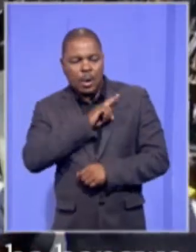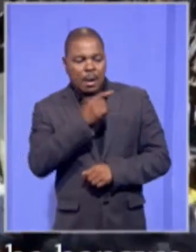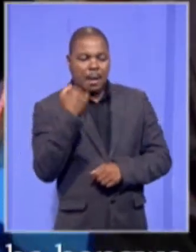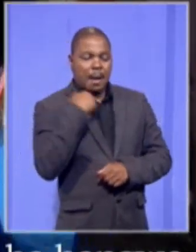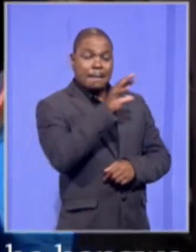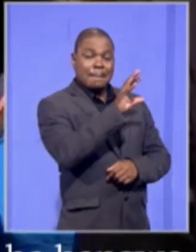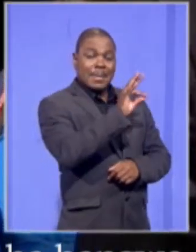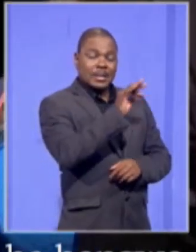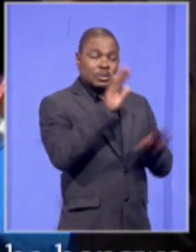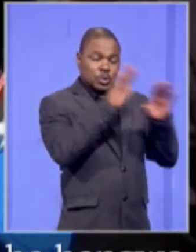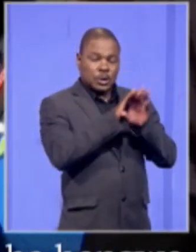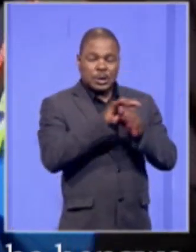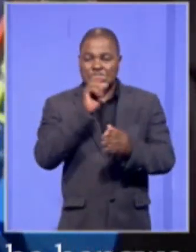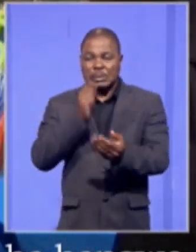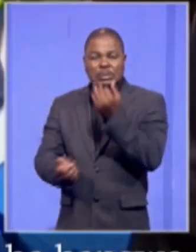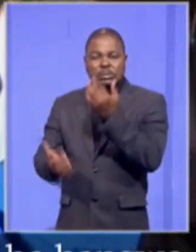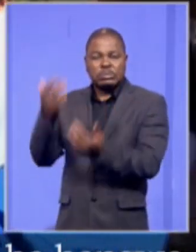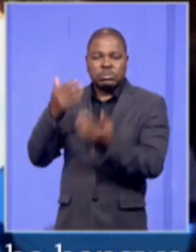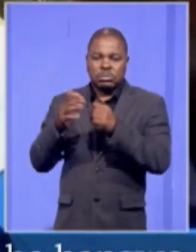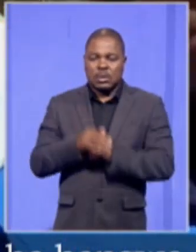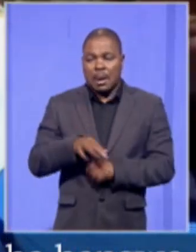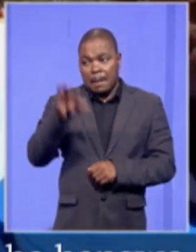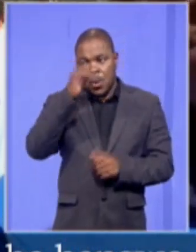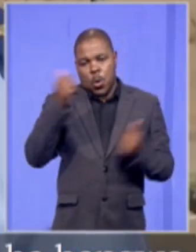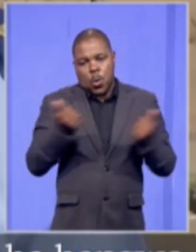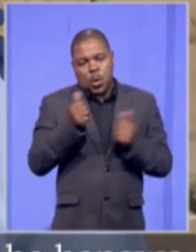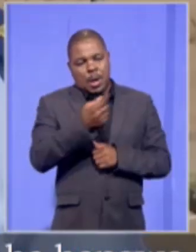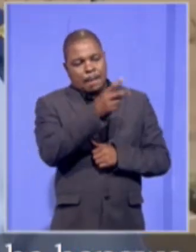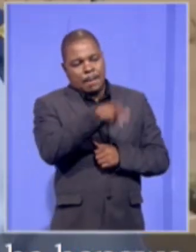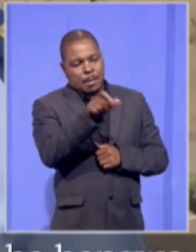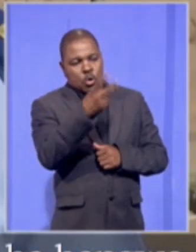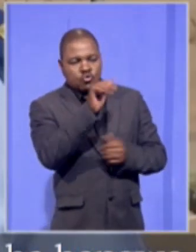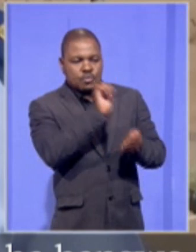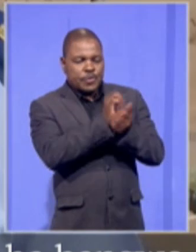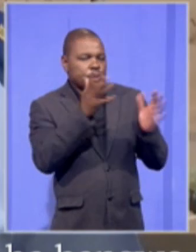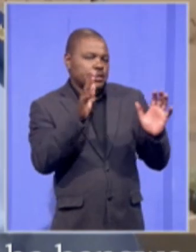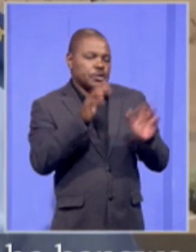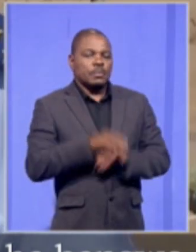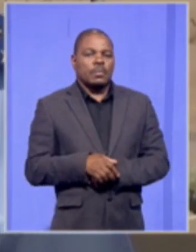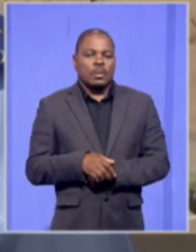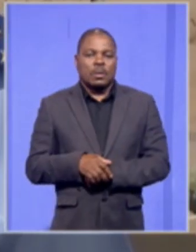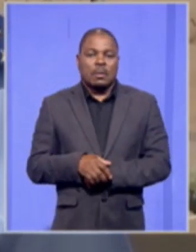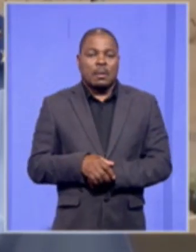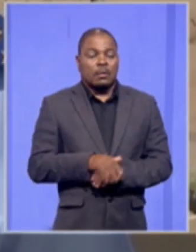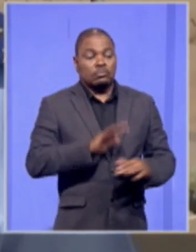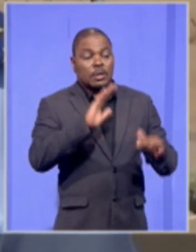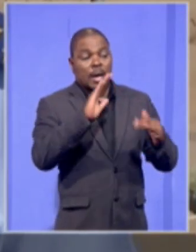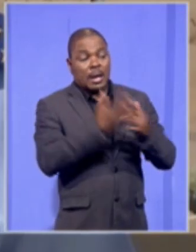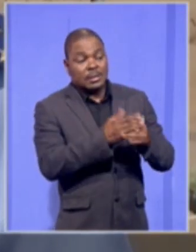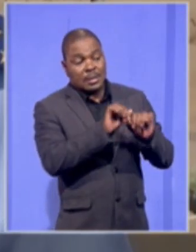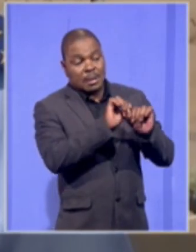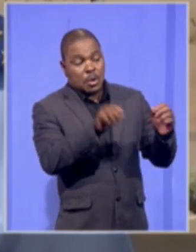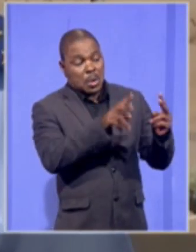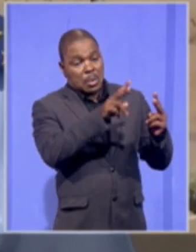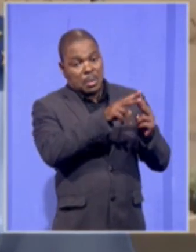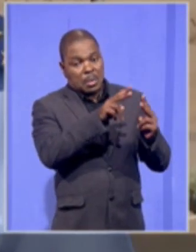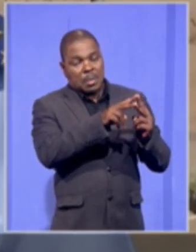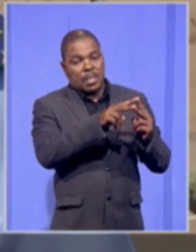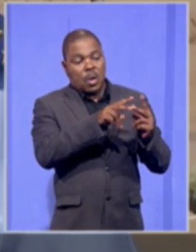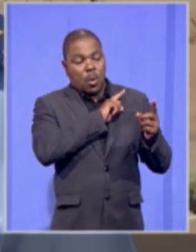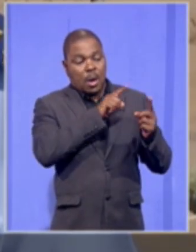bosigo. Mapodisi a tshwere batho ba le babedi mabapi le seo. The charges that could be faced by the one that